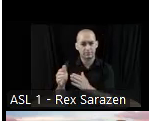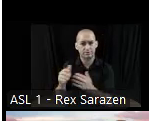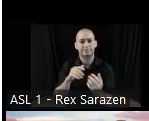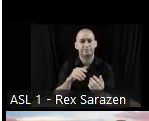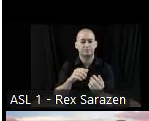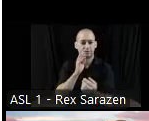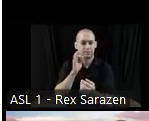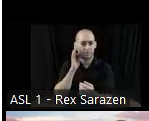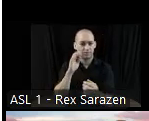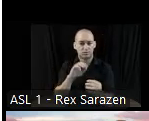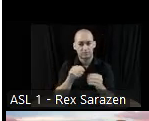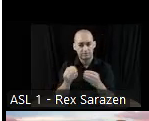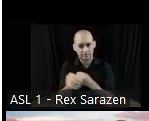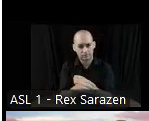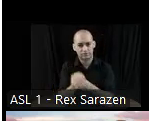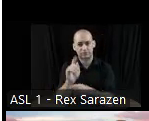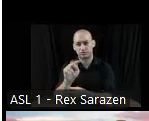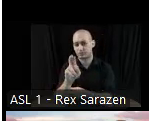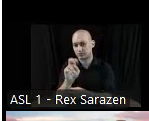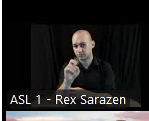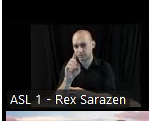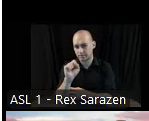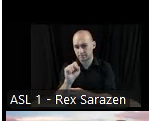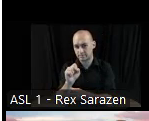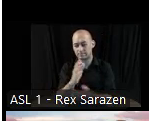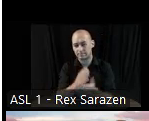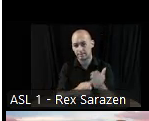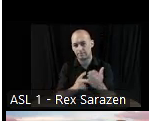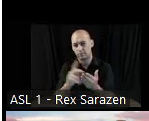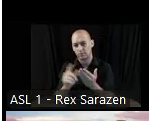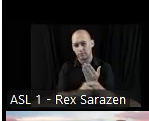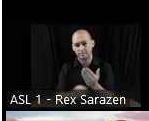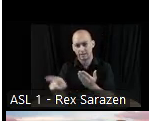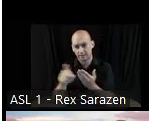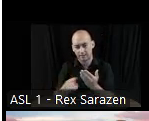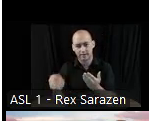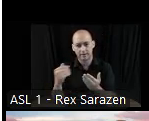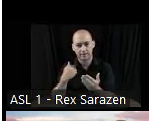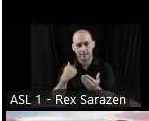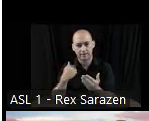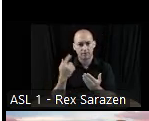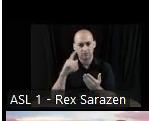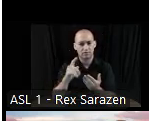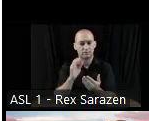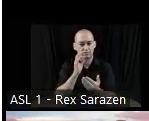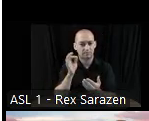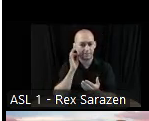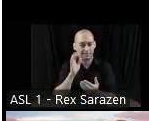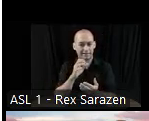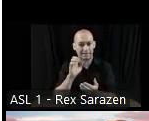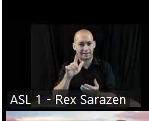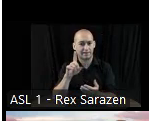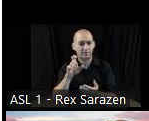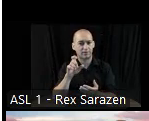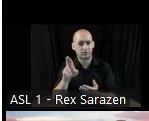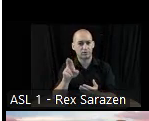organizations, tribes, some of the programs that they have for our tribal elders, and also